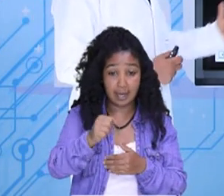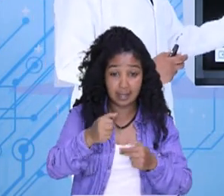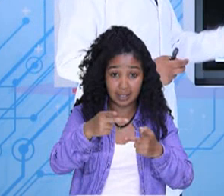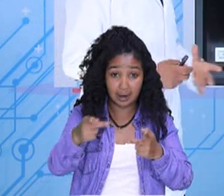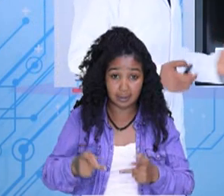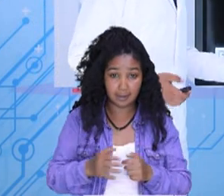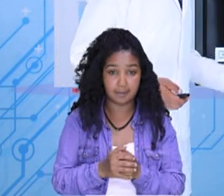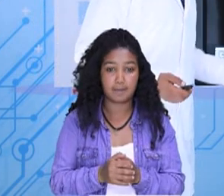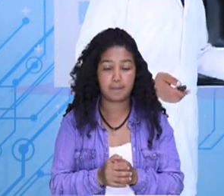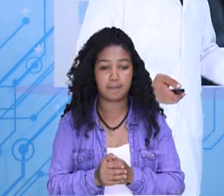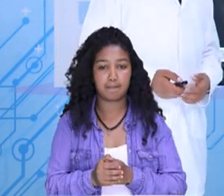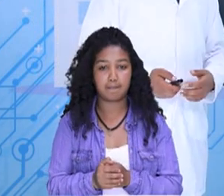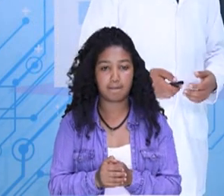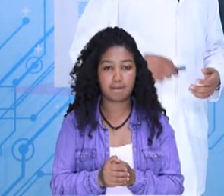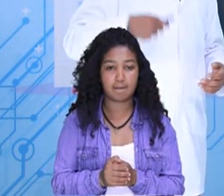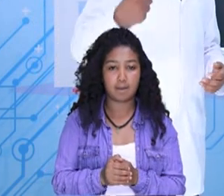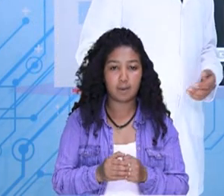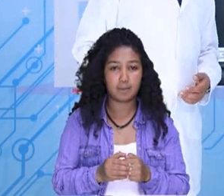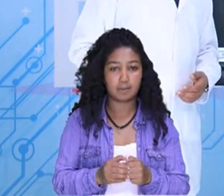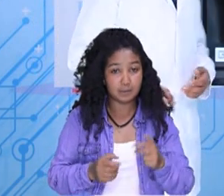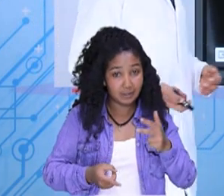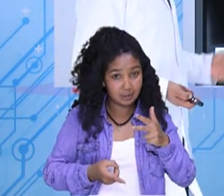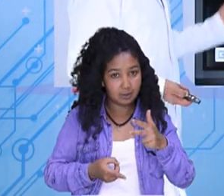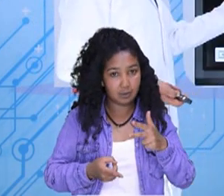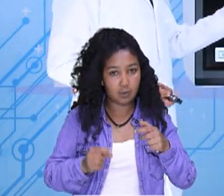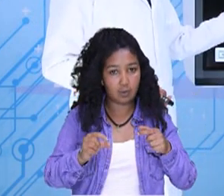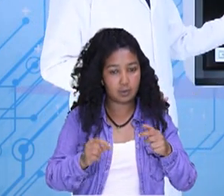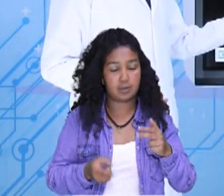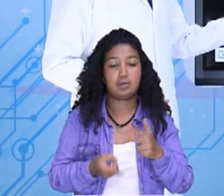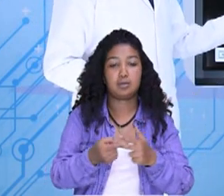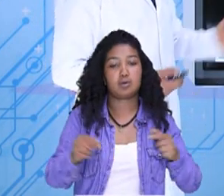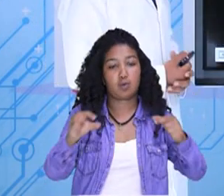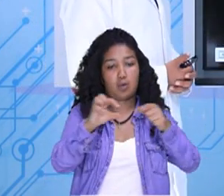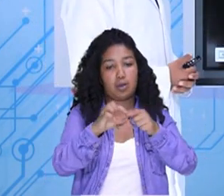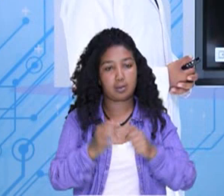sites, complementary anticodon binds with the 3rd codon.